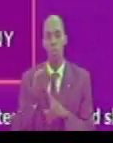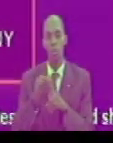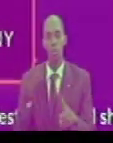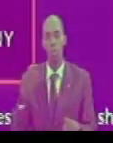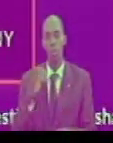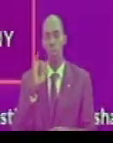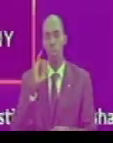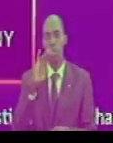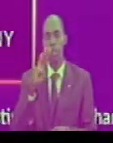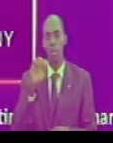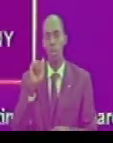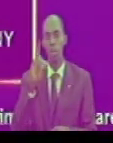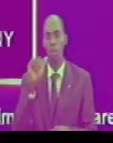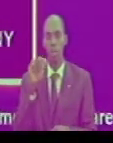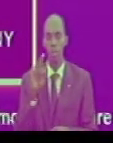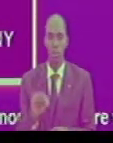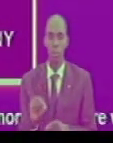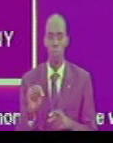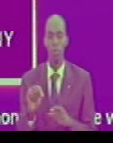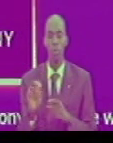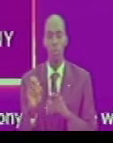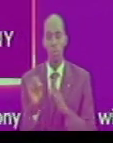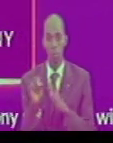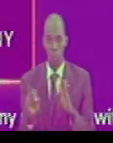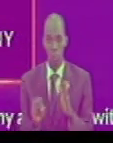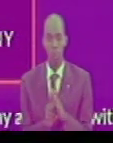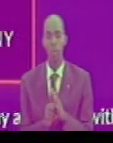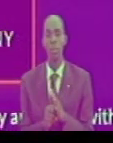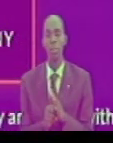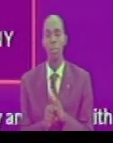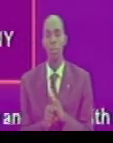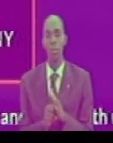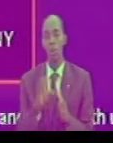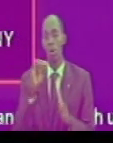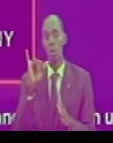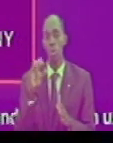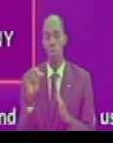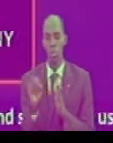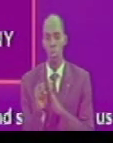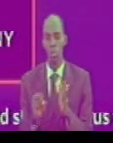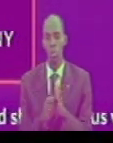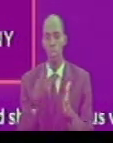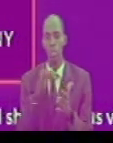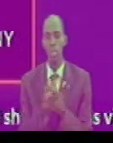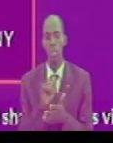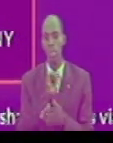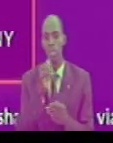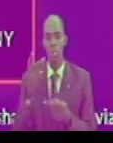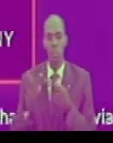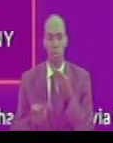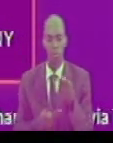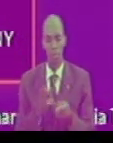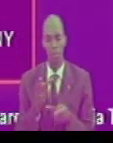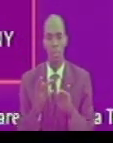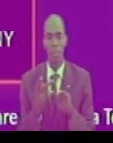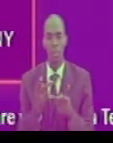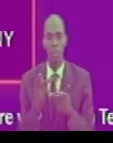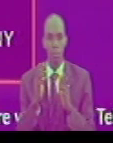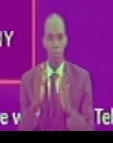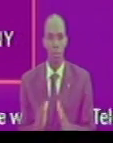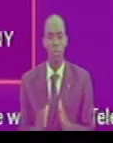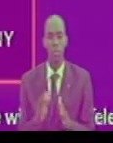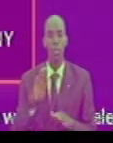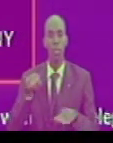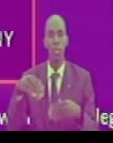a visitor testified of how God healed her of cancer on the first day of the crusade. And